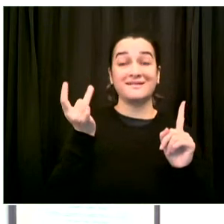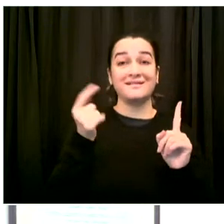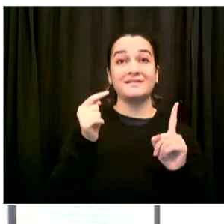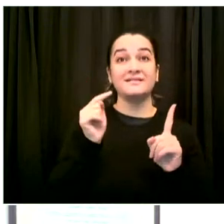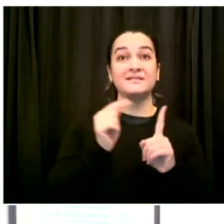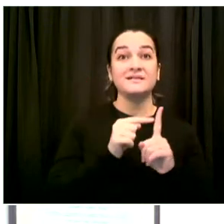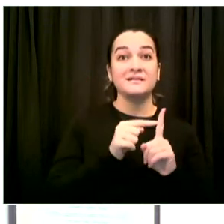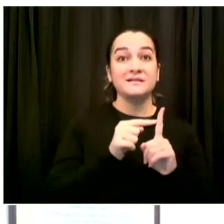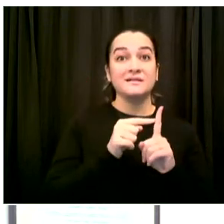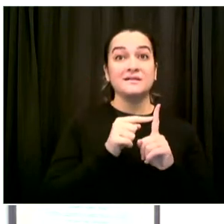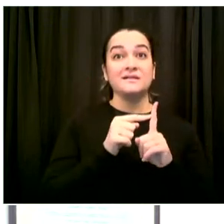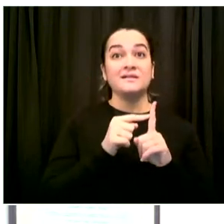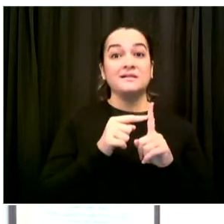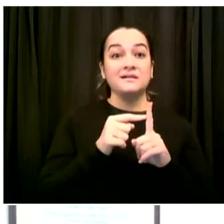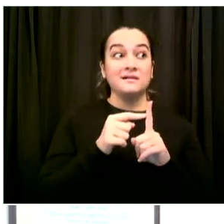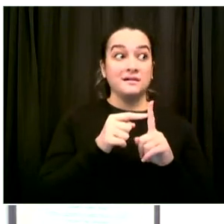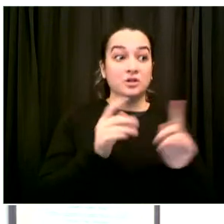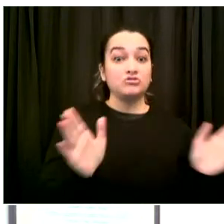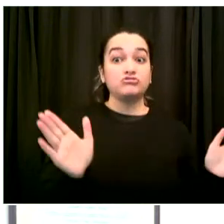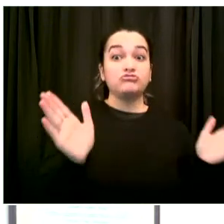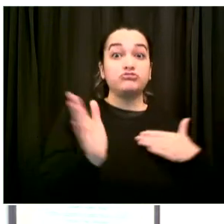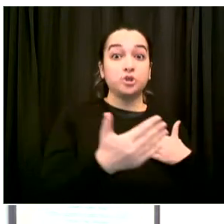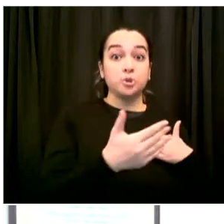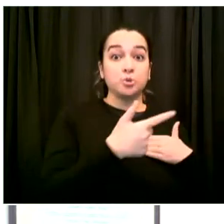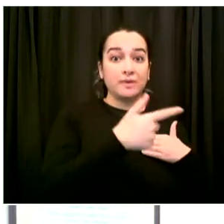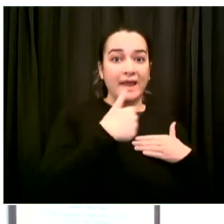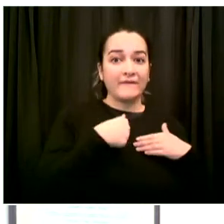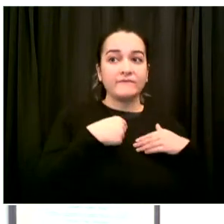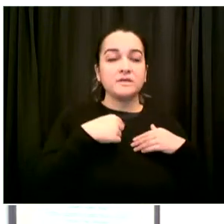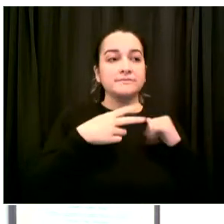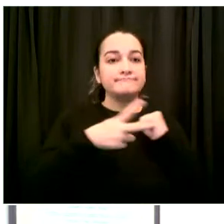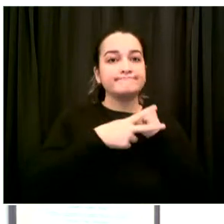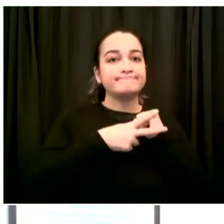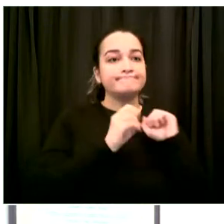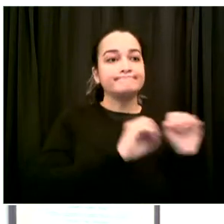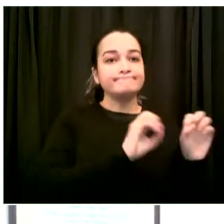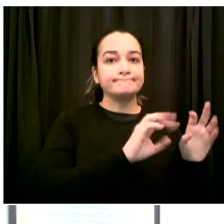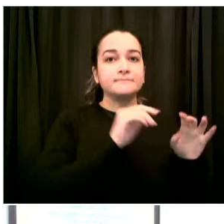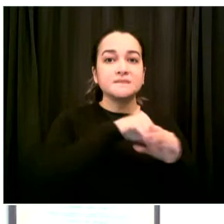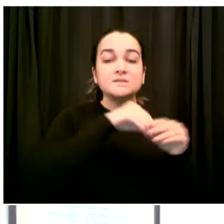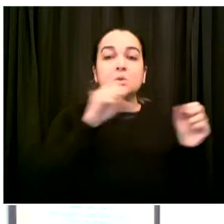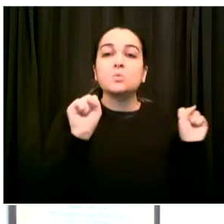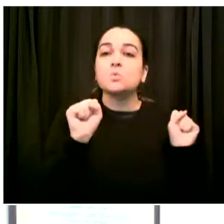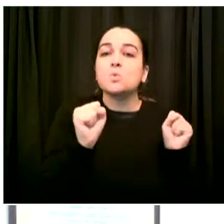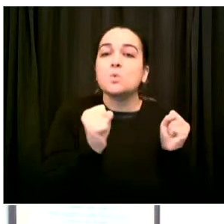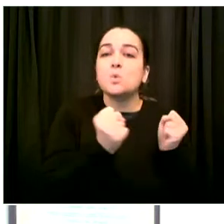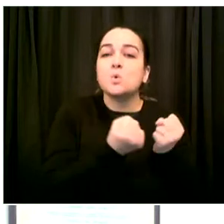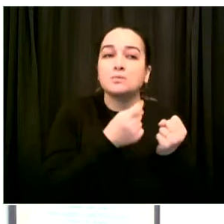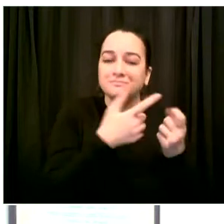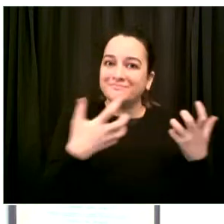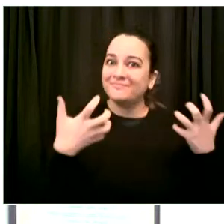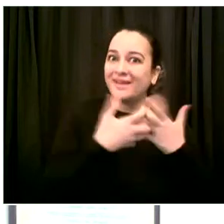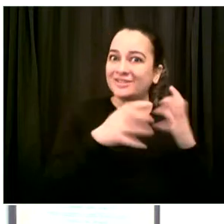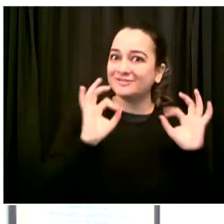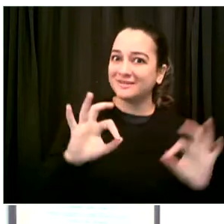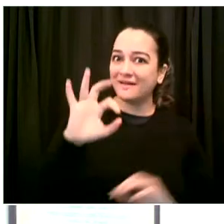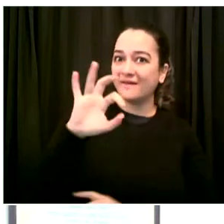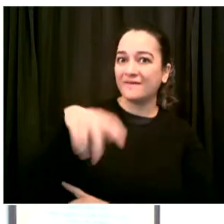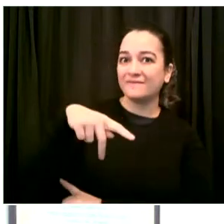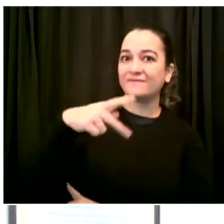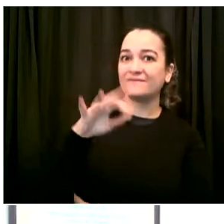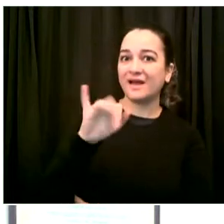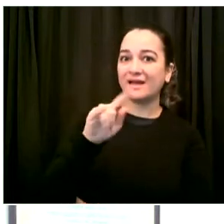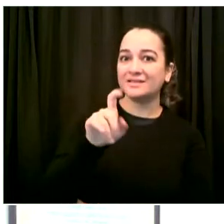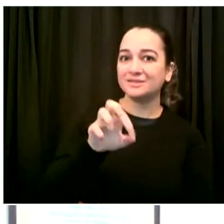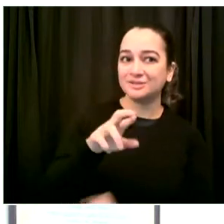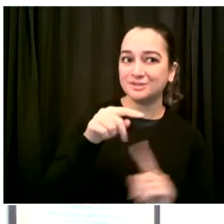vaccine at this point. And if other vaccines get approved in the future, like the Johnson & Johnson vaccine, we would be able